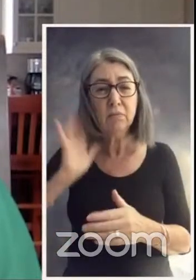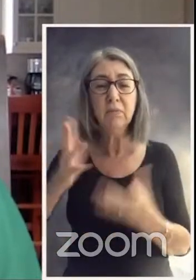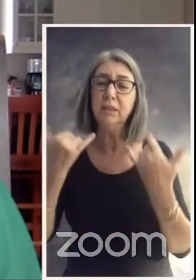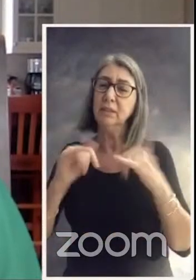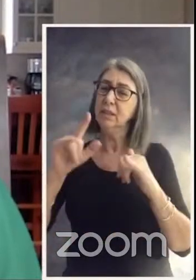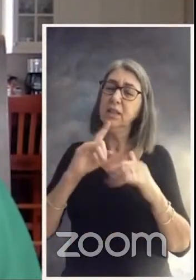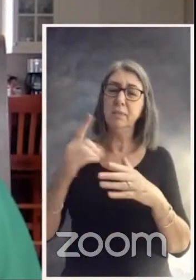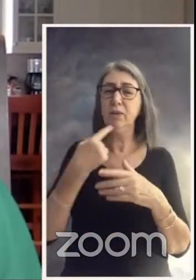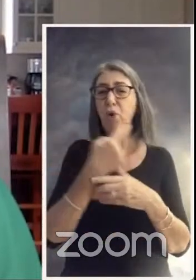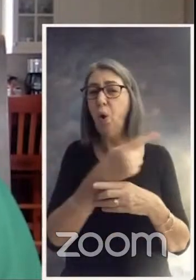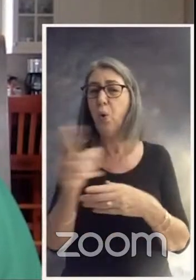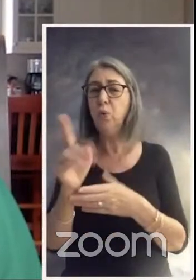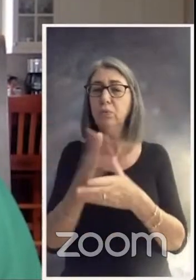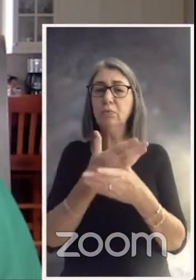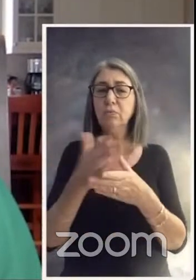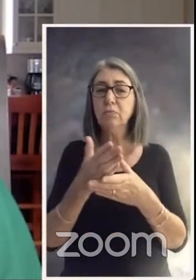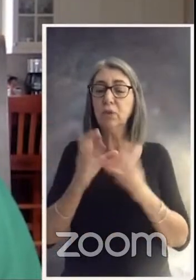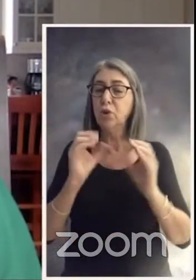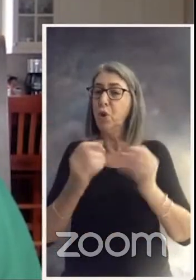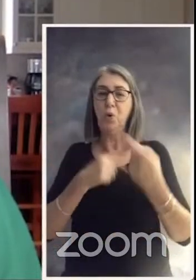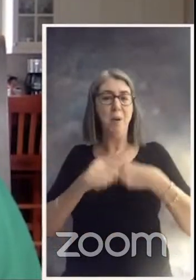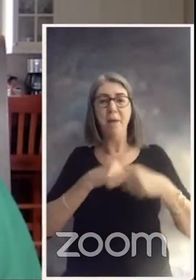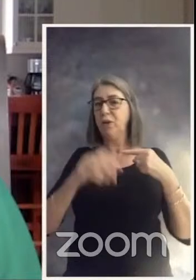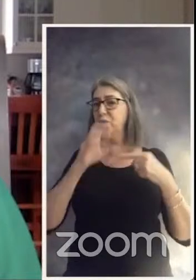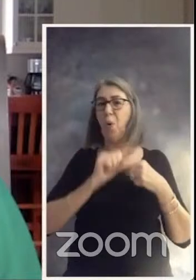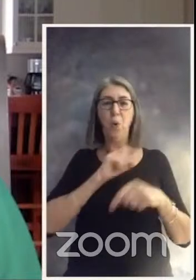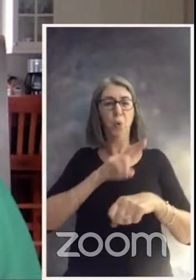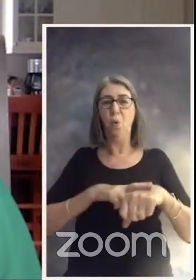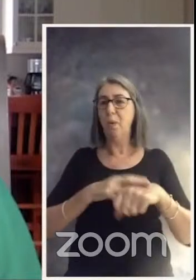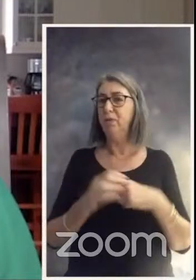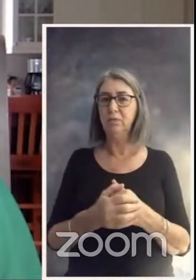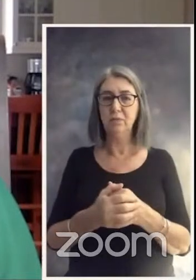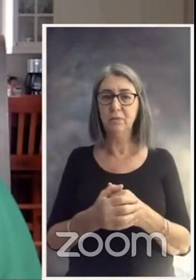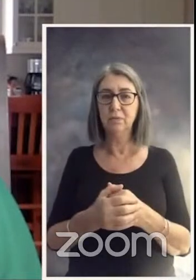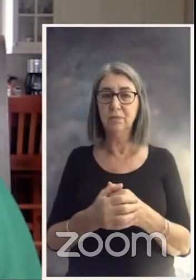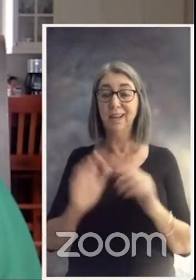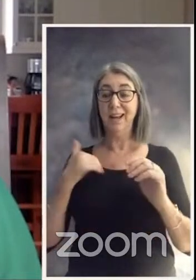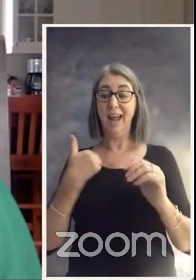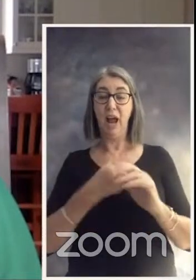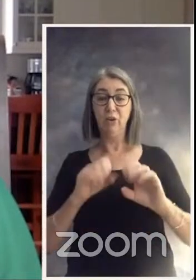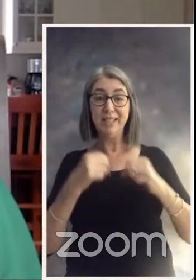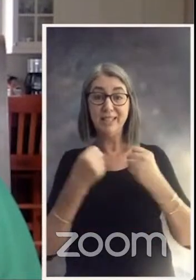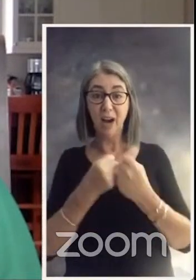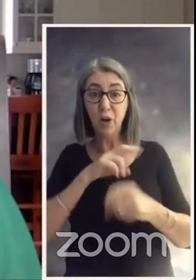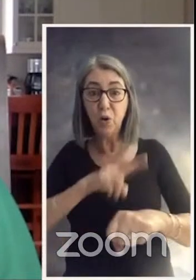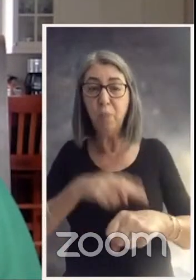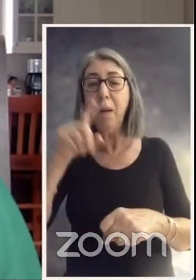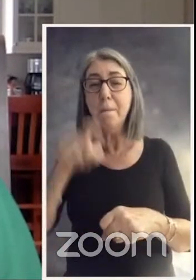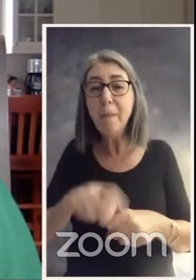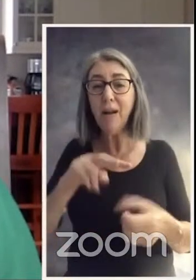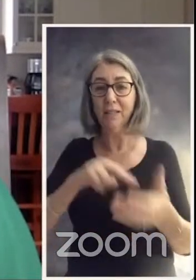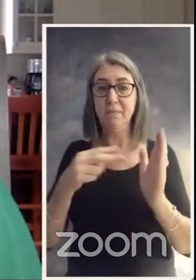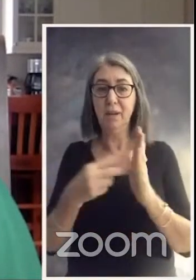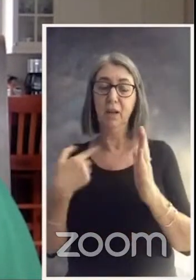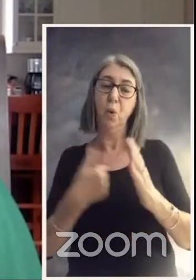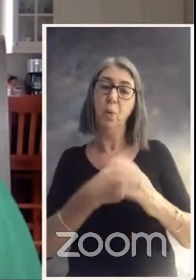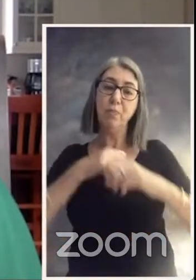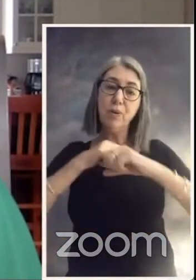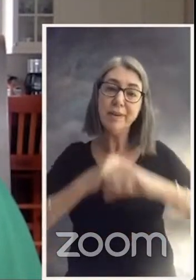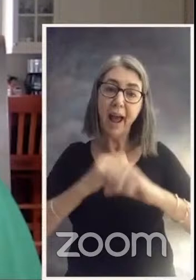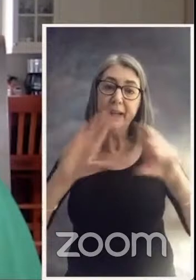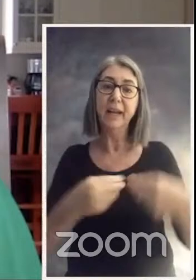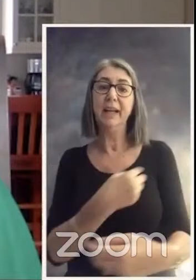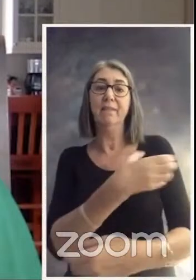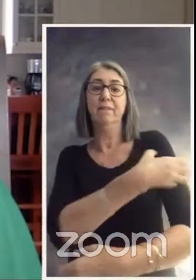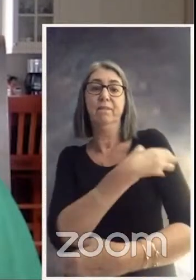need to be told. There can be no return to the old normal. In our society, normal must mean we protect